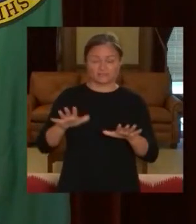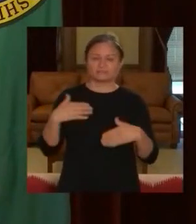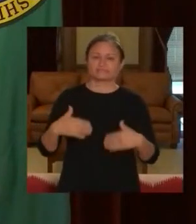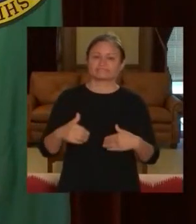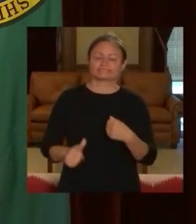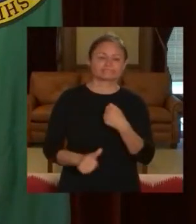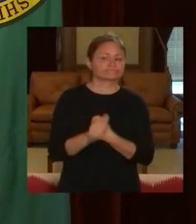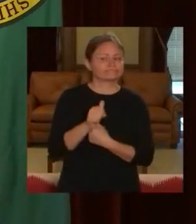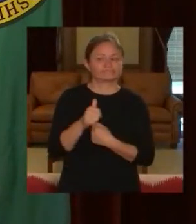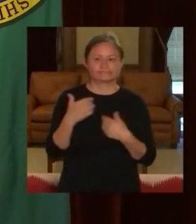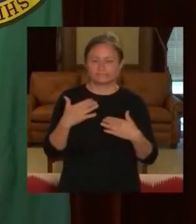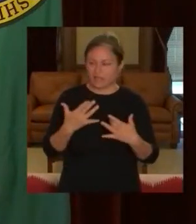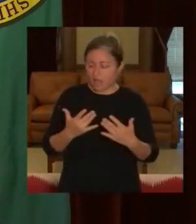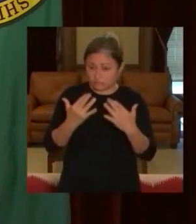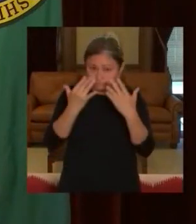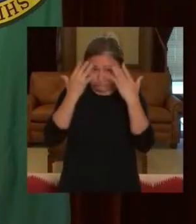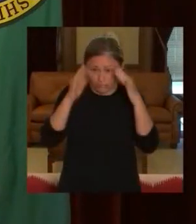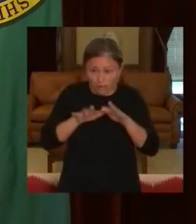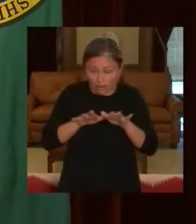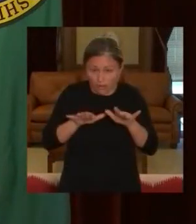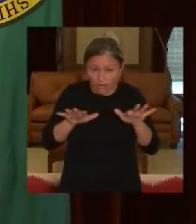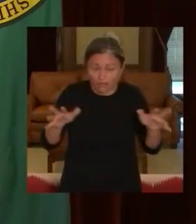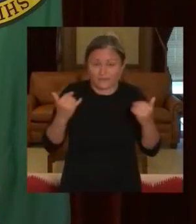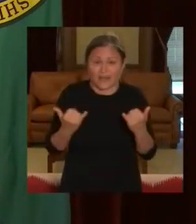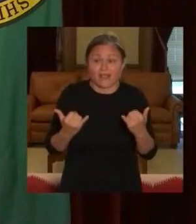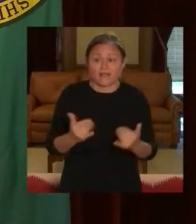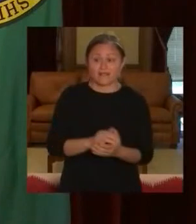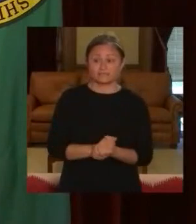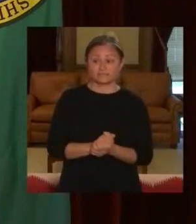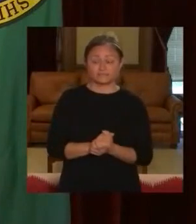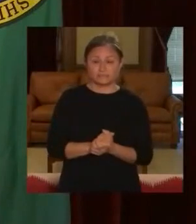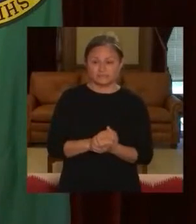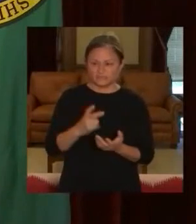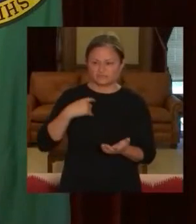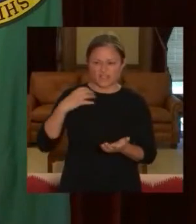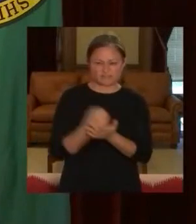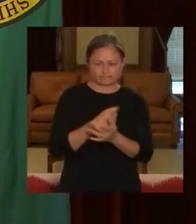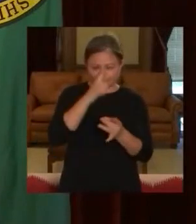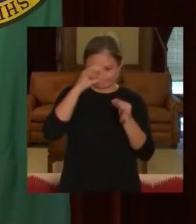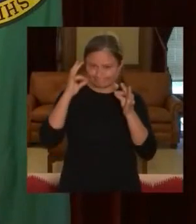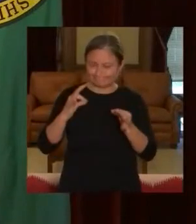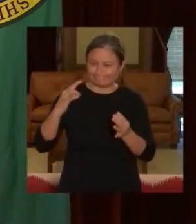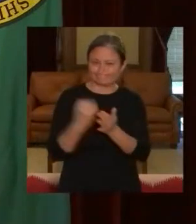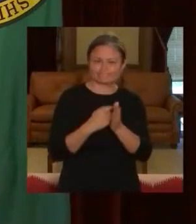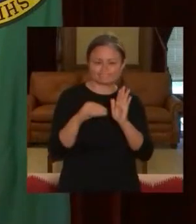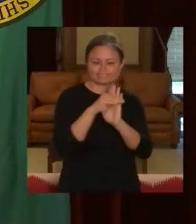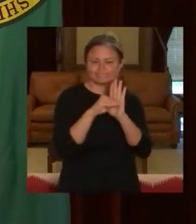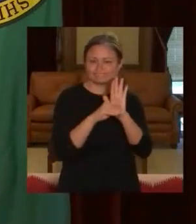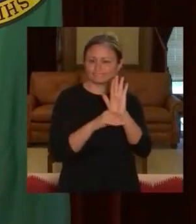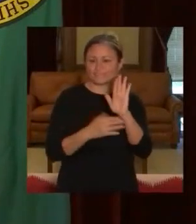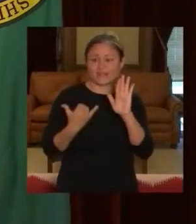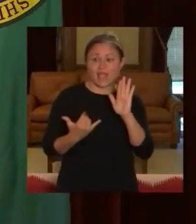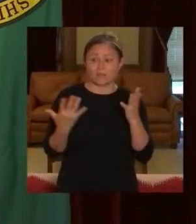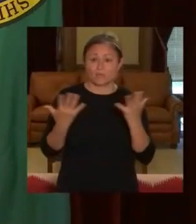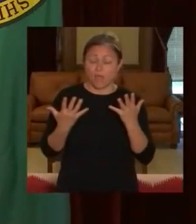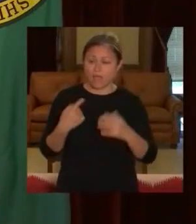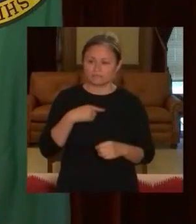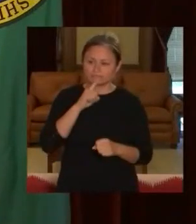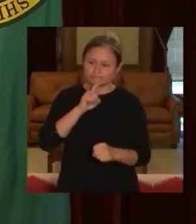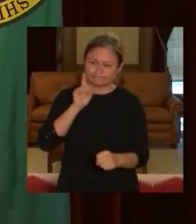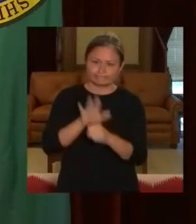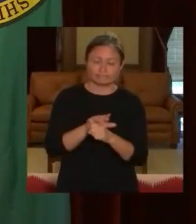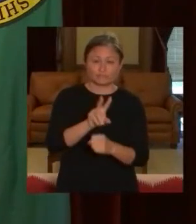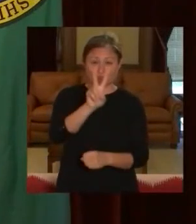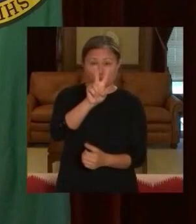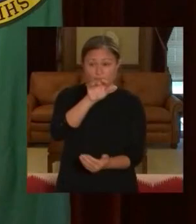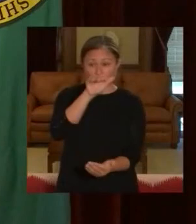governor does add you can still go outside, using examples like going for a run or a bike ride. And of course, he still asks you to continue to support